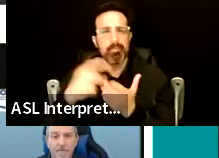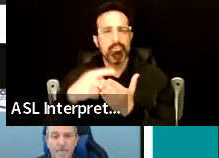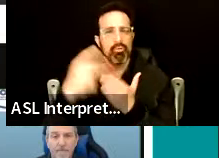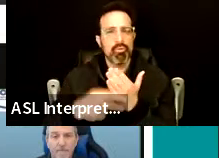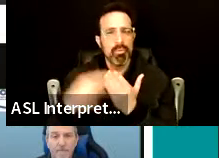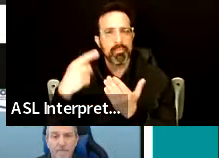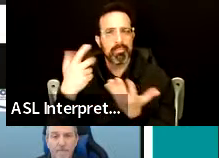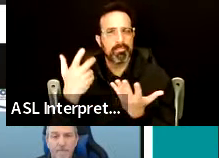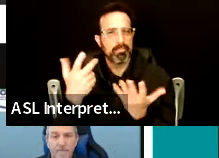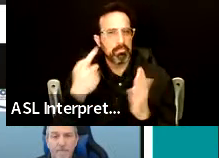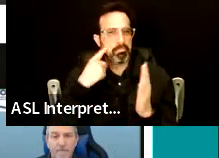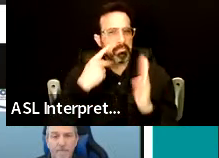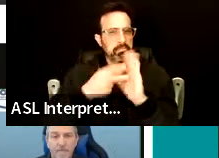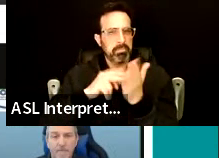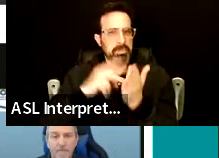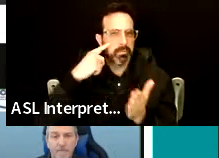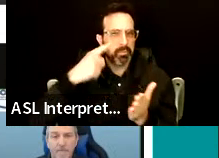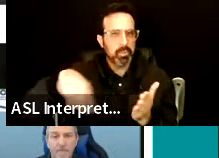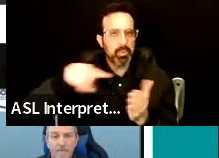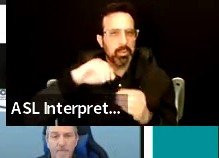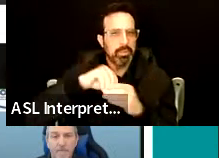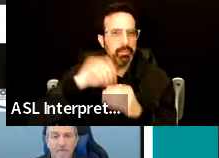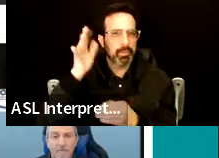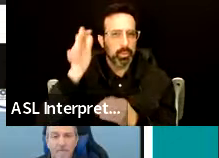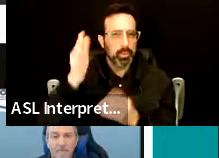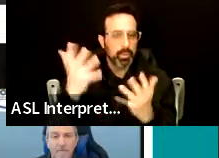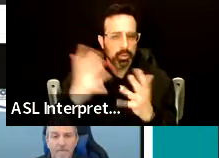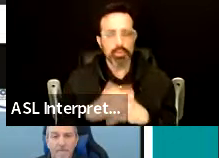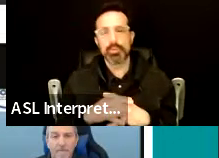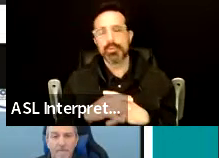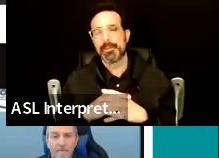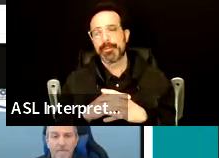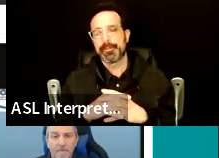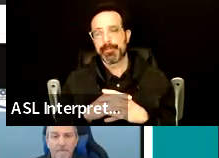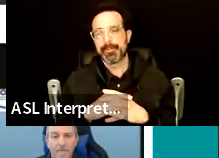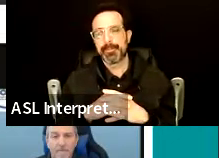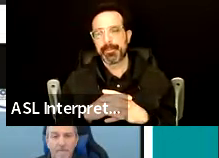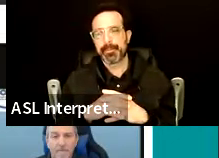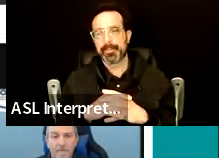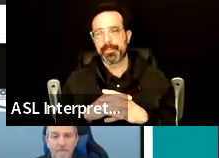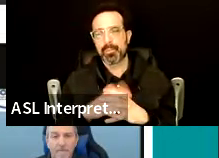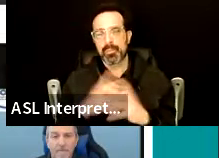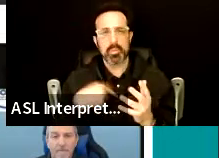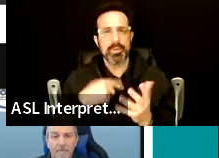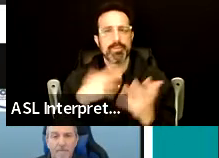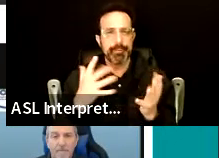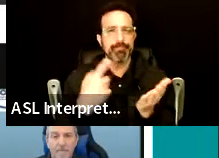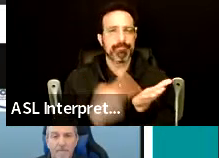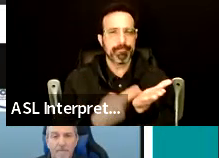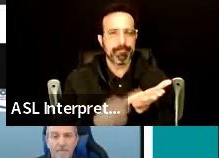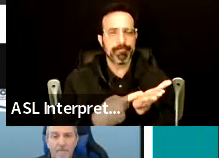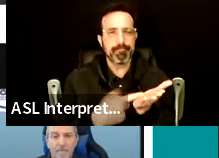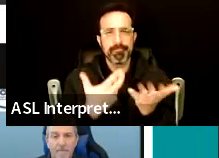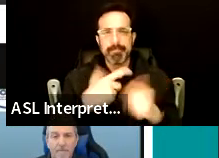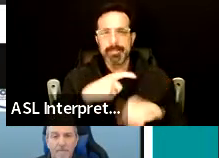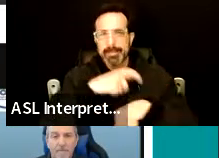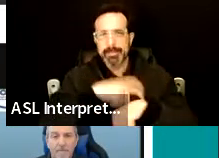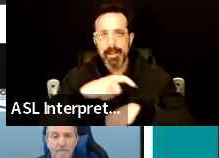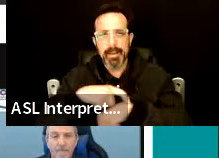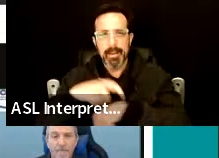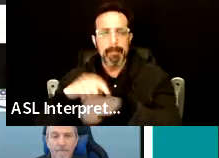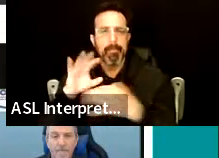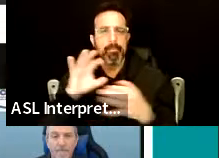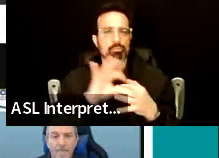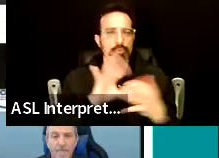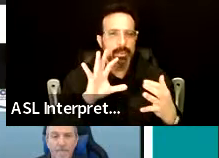mean for them in the future. We talked a little bit about the timing release of the